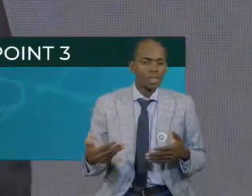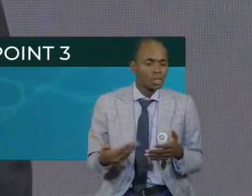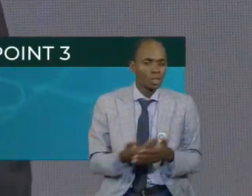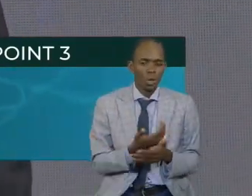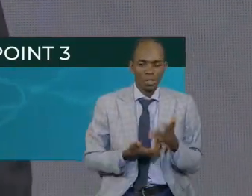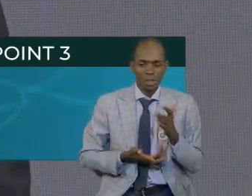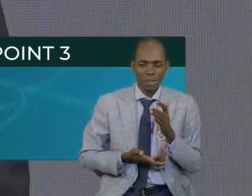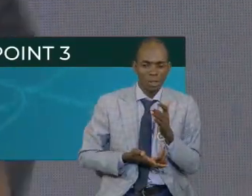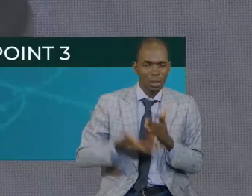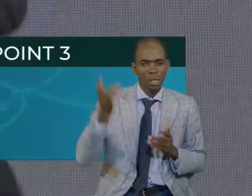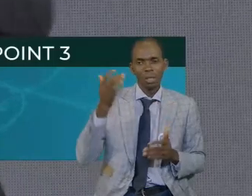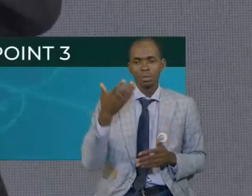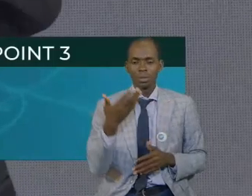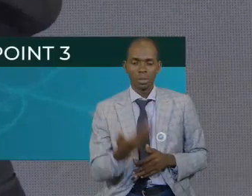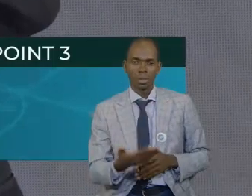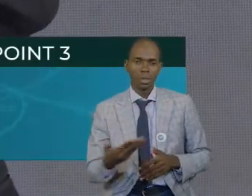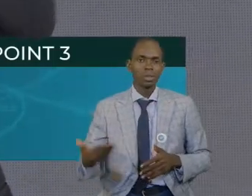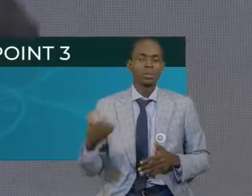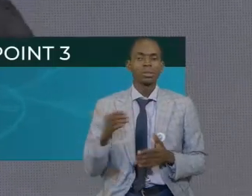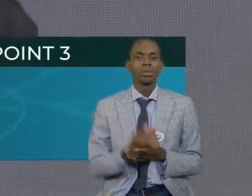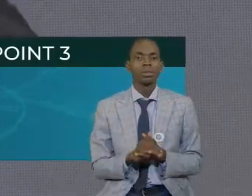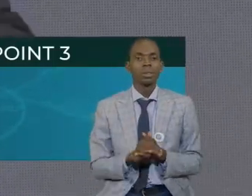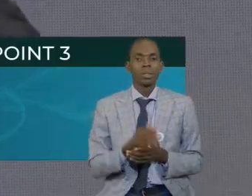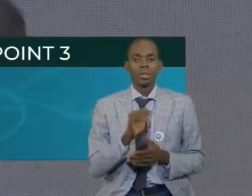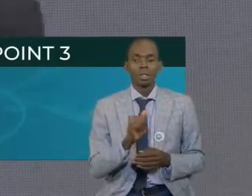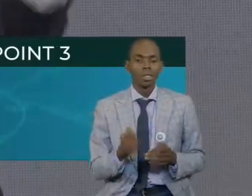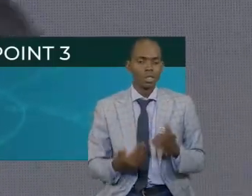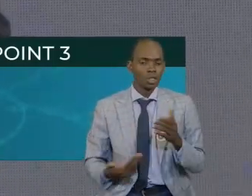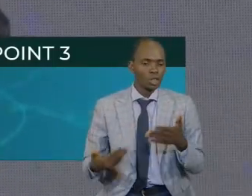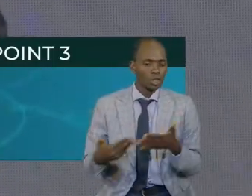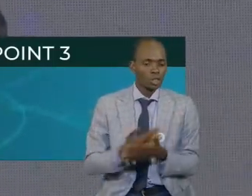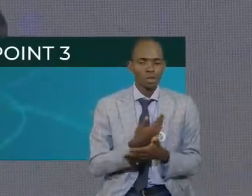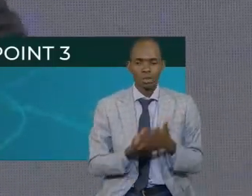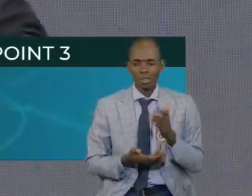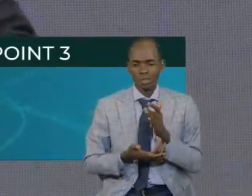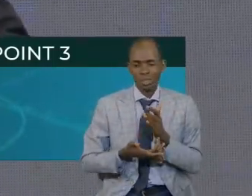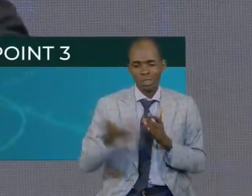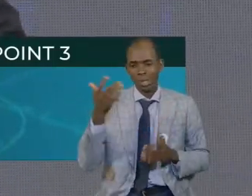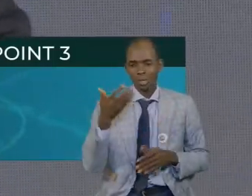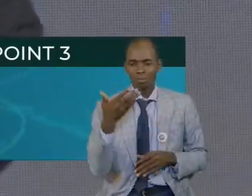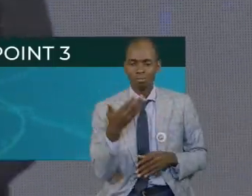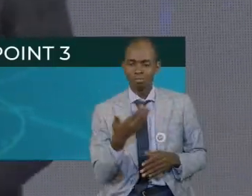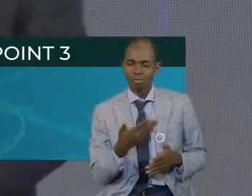instrument, a new sharp threshing instrument